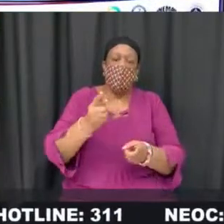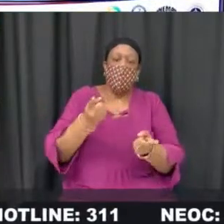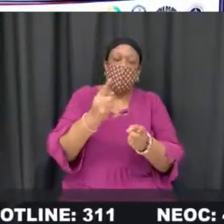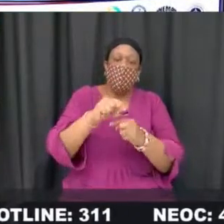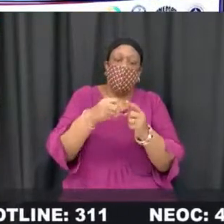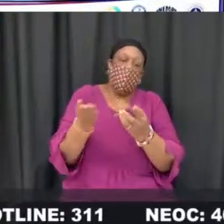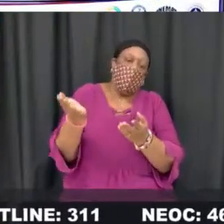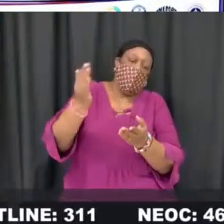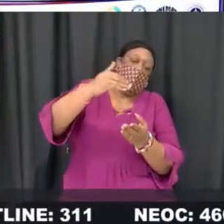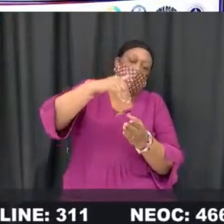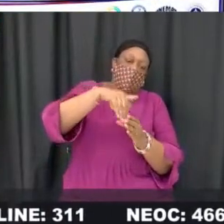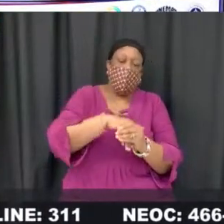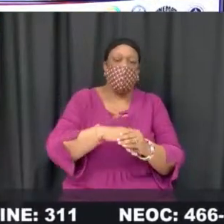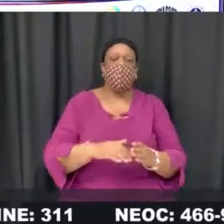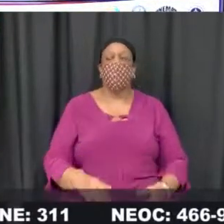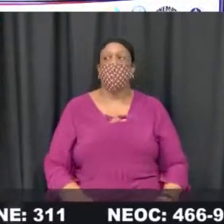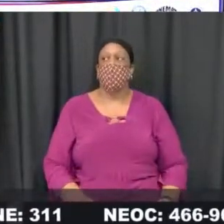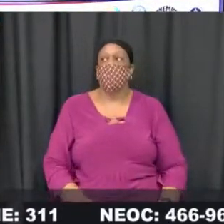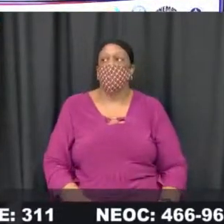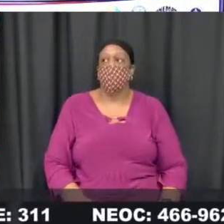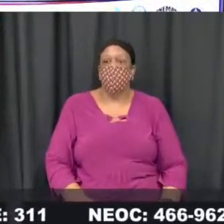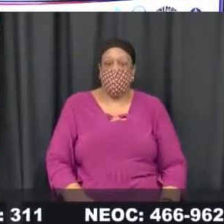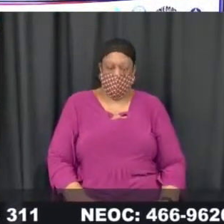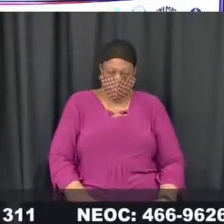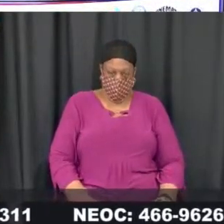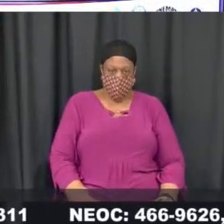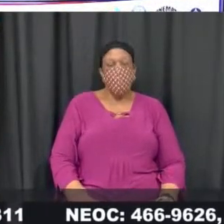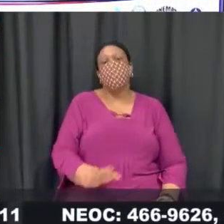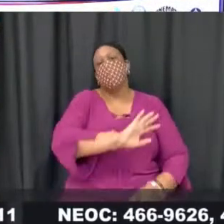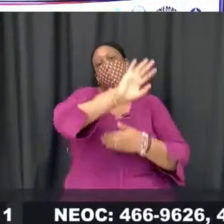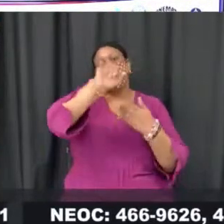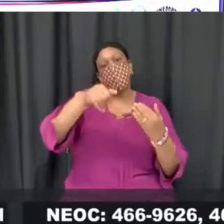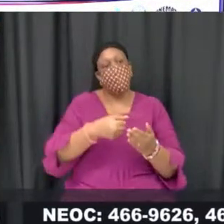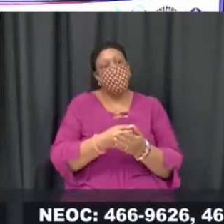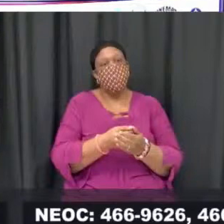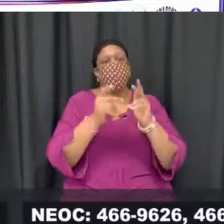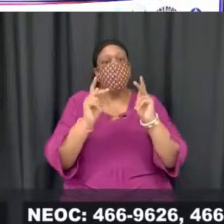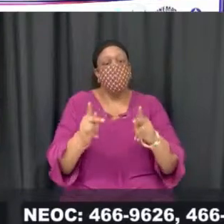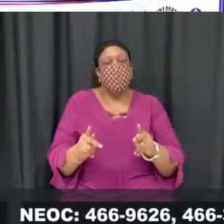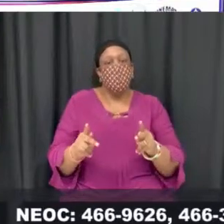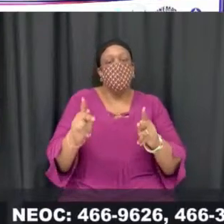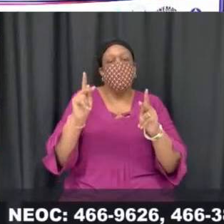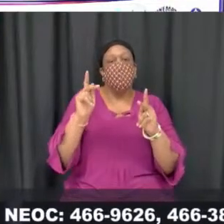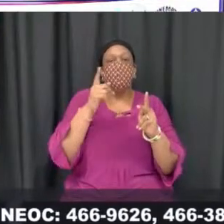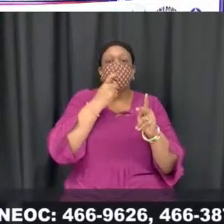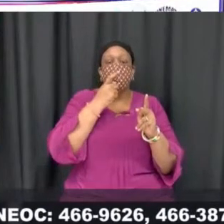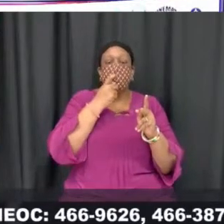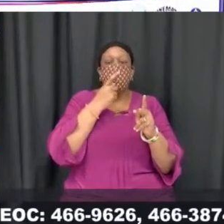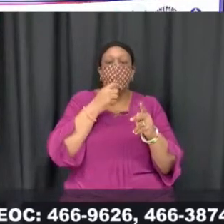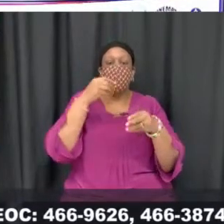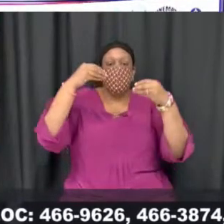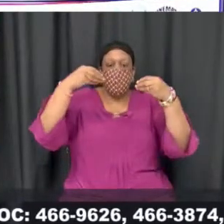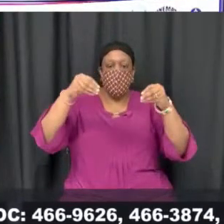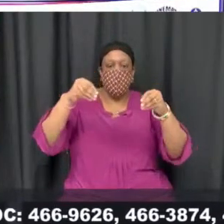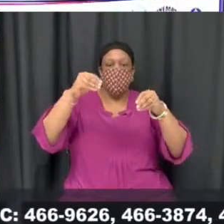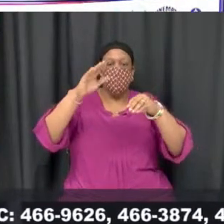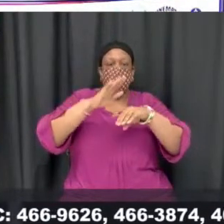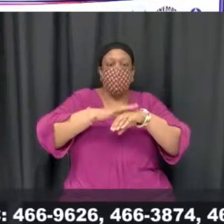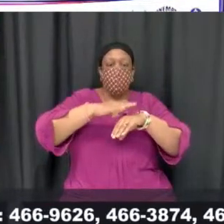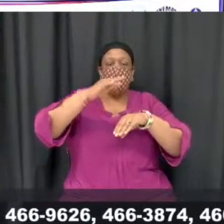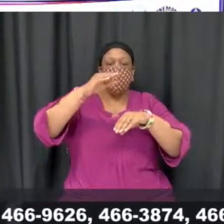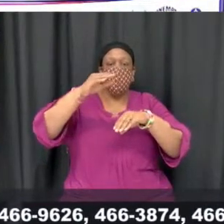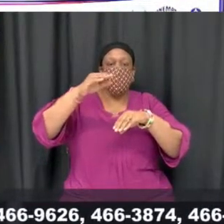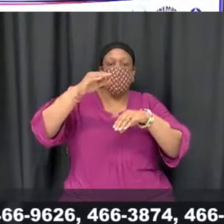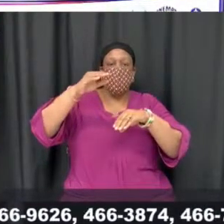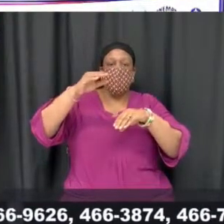Regulation 10.7 provides that all street vendors shall operate within the confines of the public market,